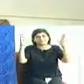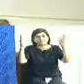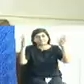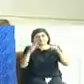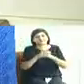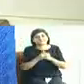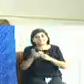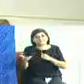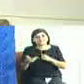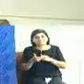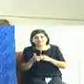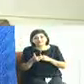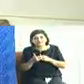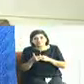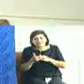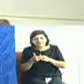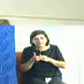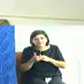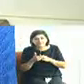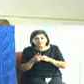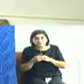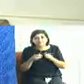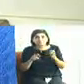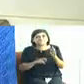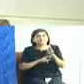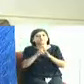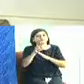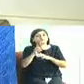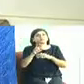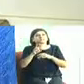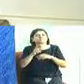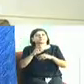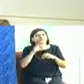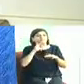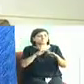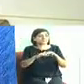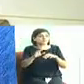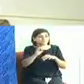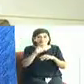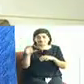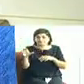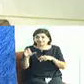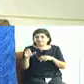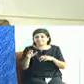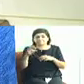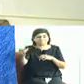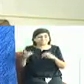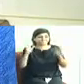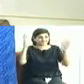I want to welcome Resurrection Beach MCC. You're in the house. Welcome you.